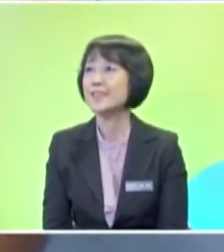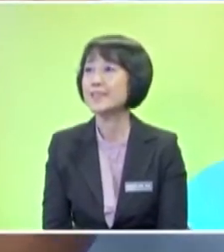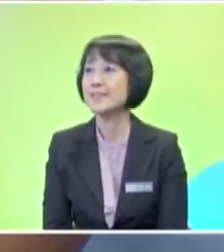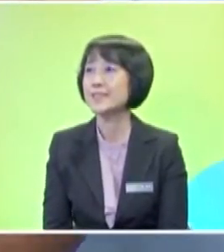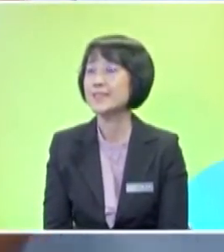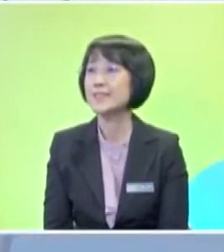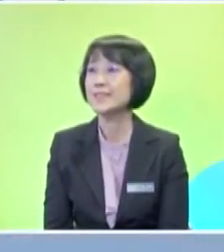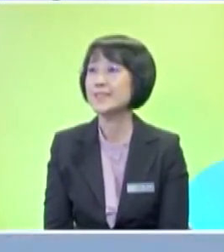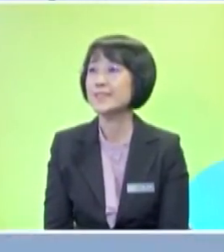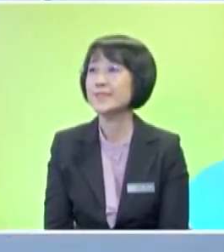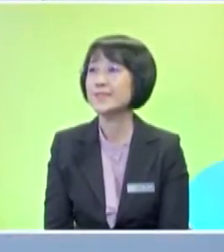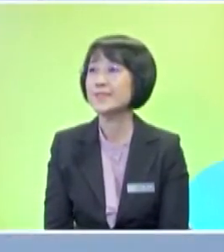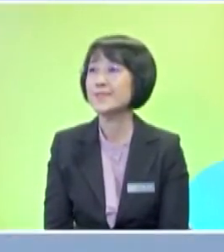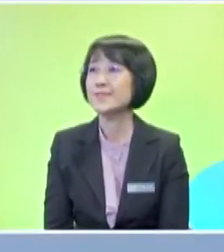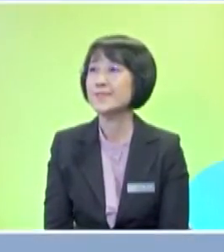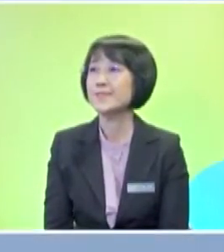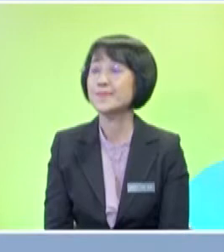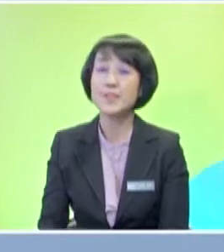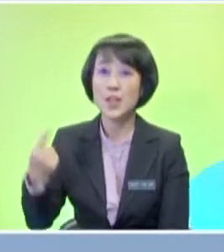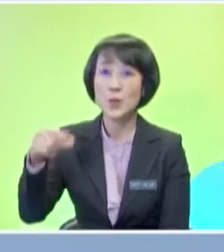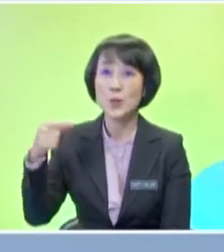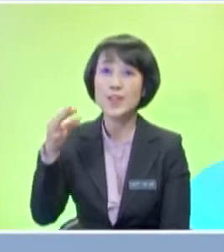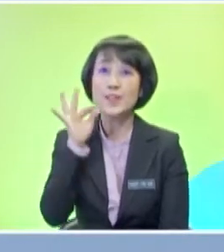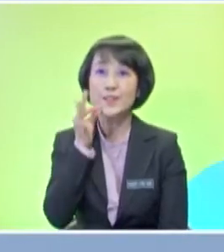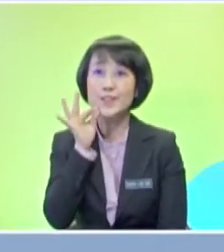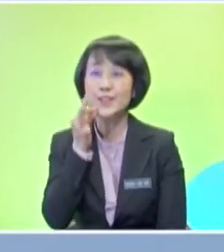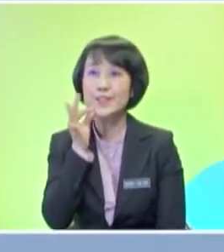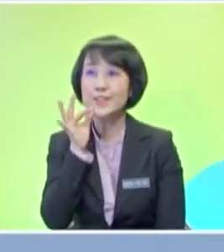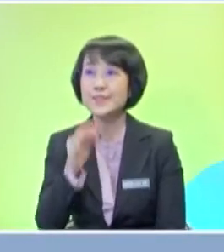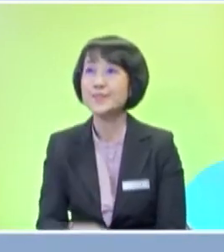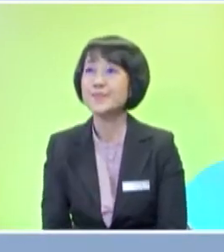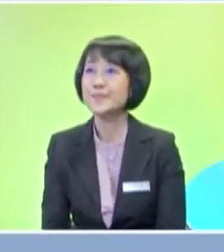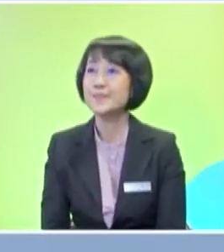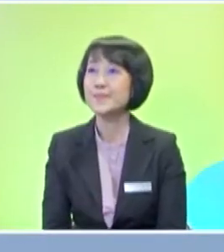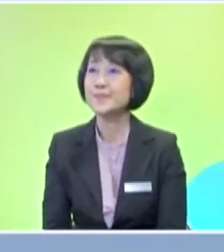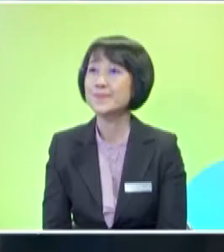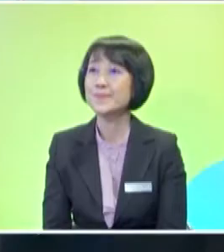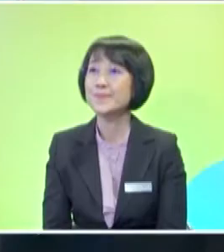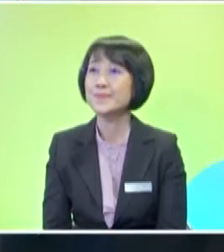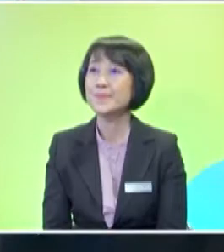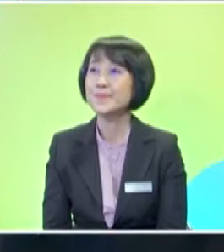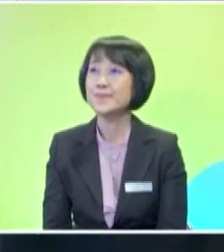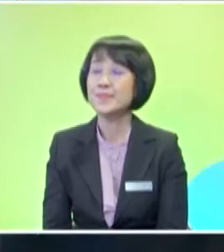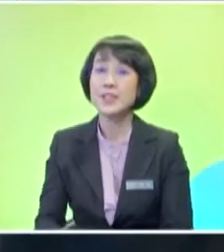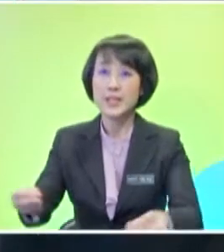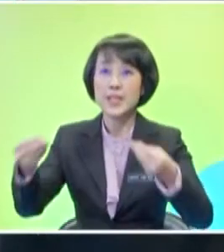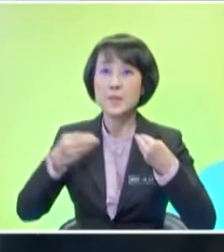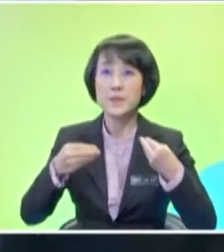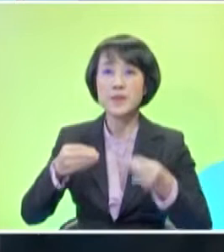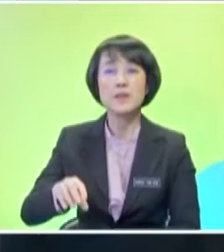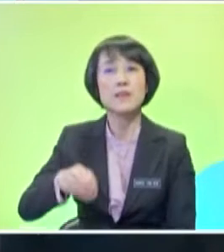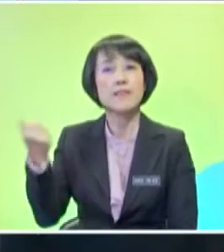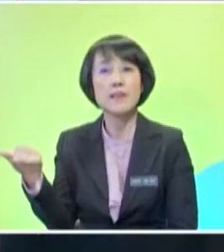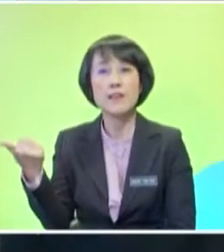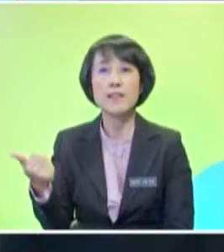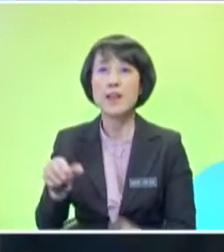So it is a green fruit, right, teacher? Can you give me another example of a green fruit? Another example